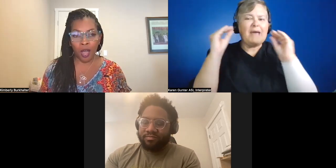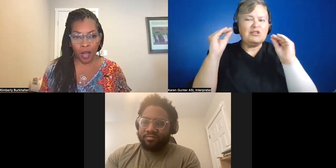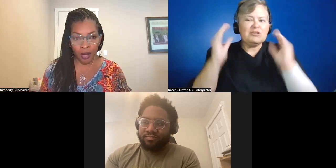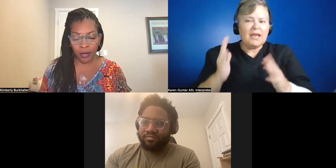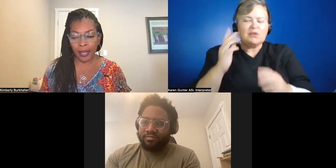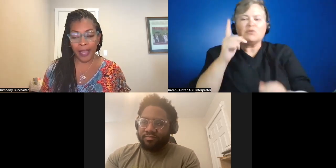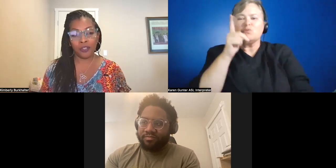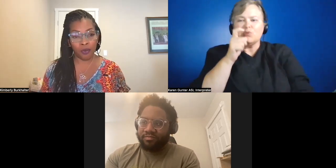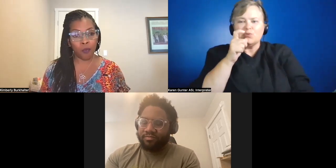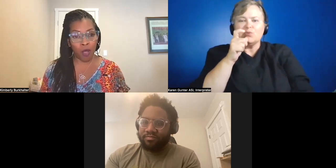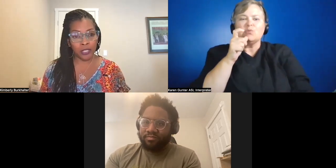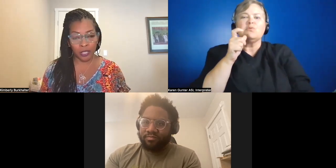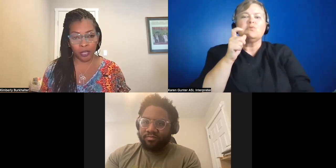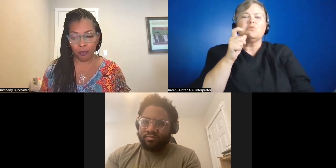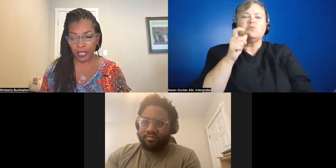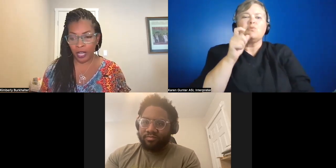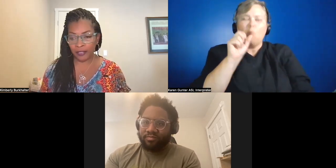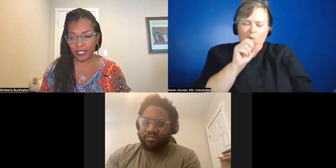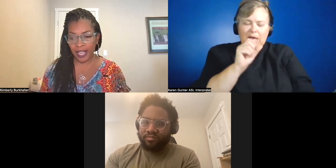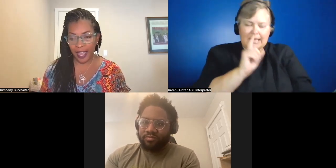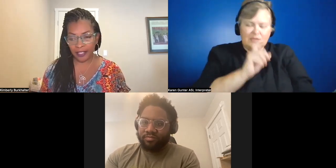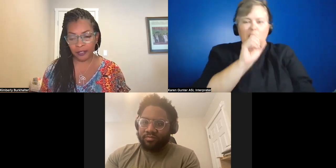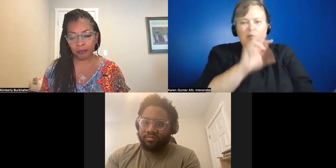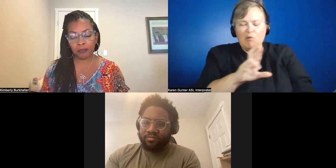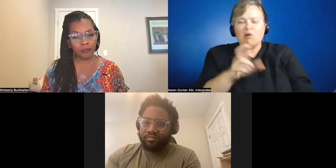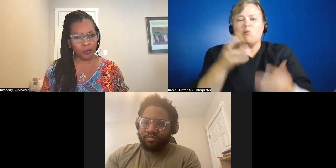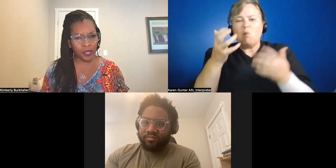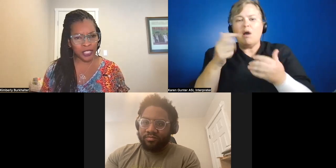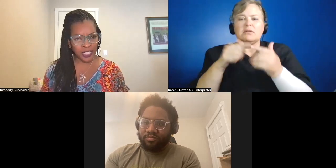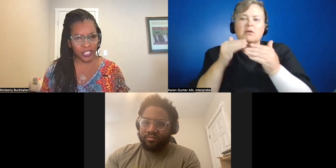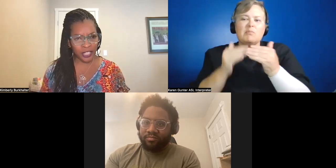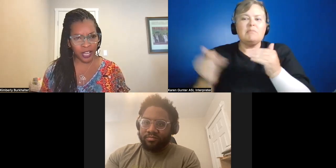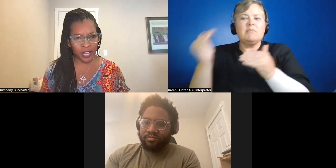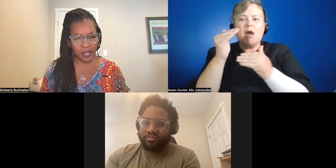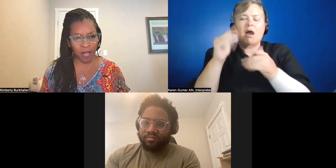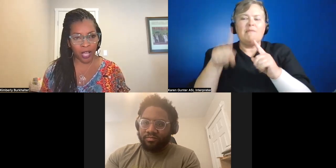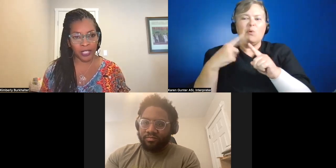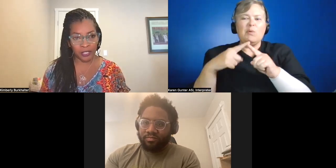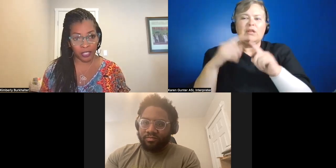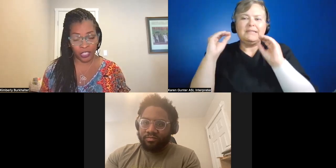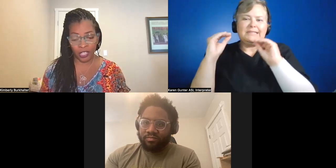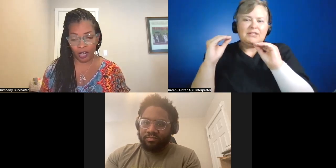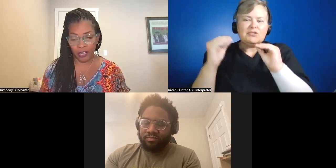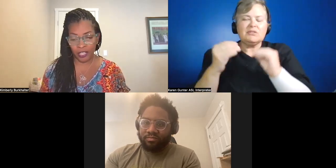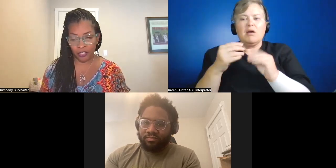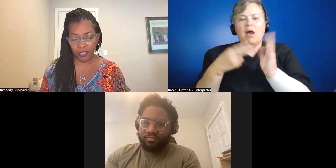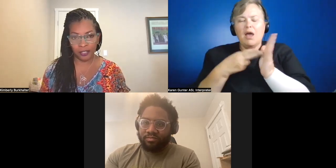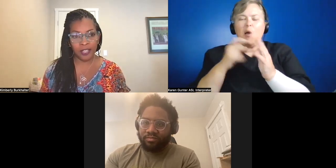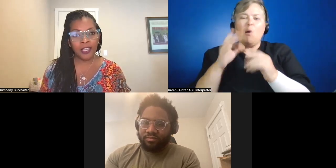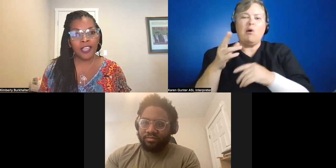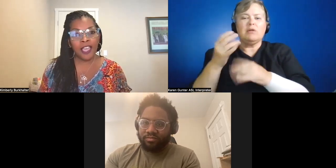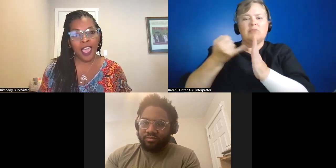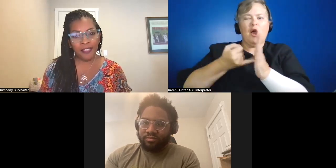who are and or want to go beyond the text when teaching honest or teaching hard